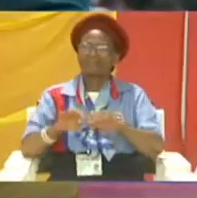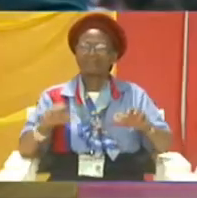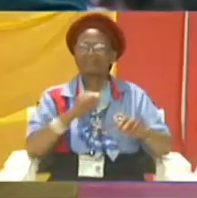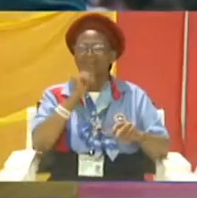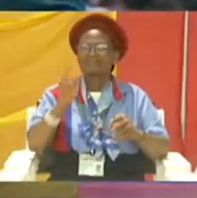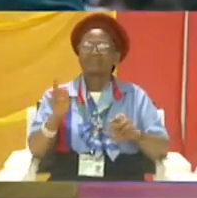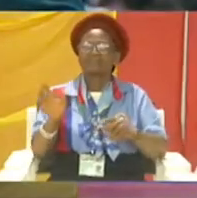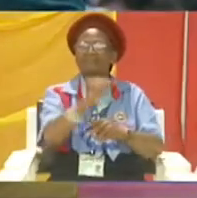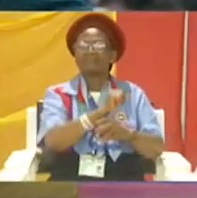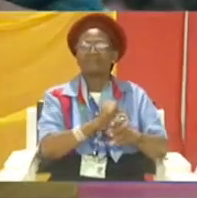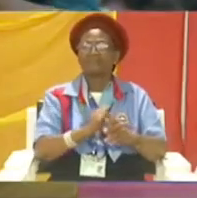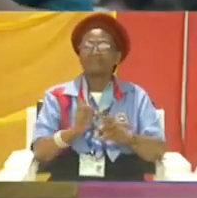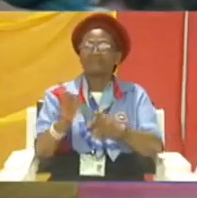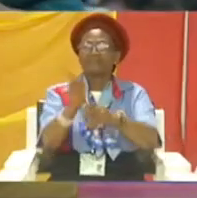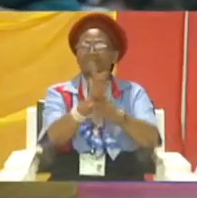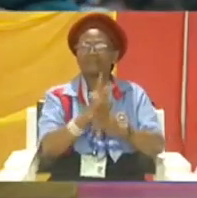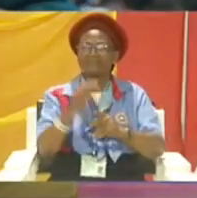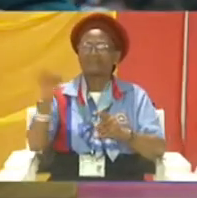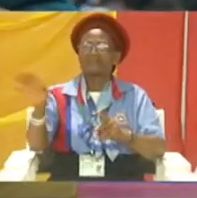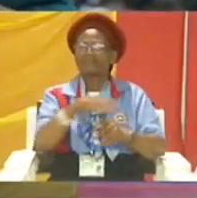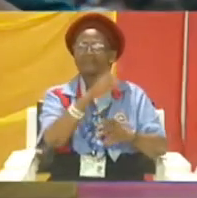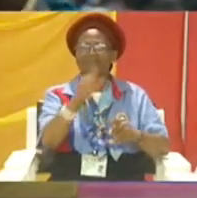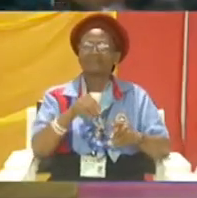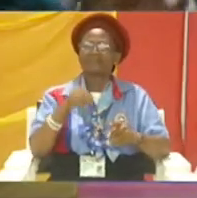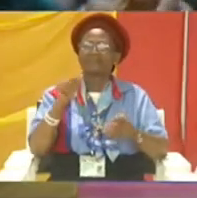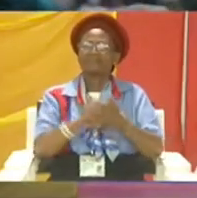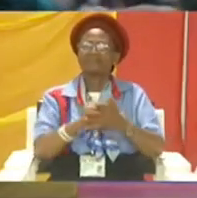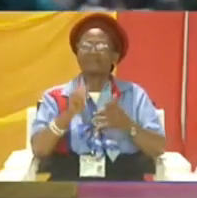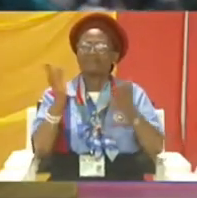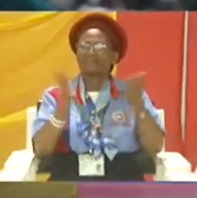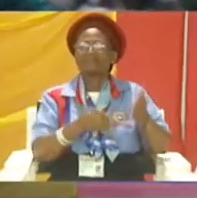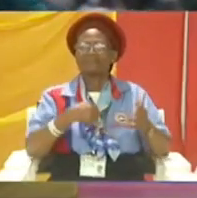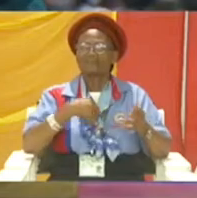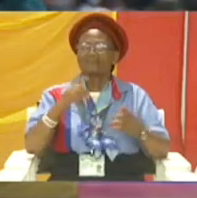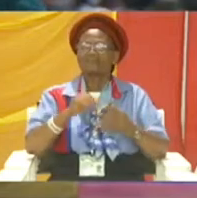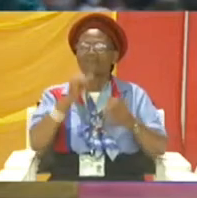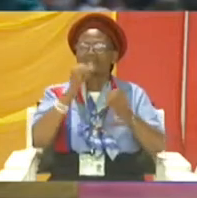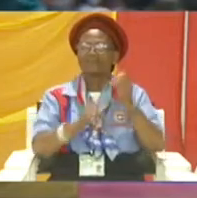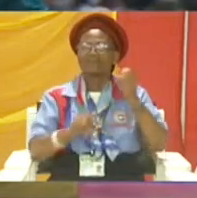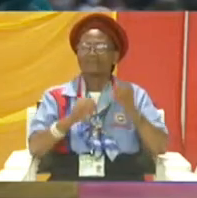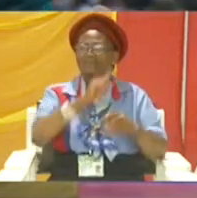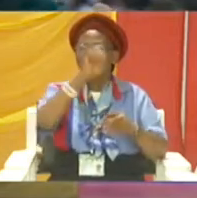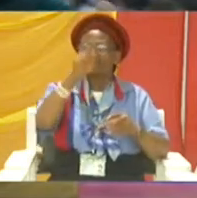your spirit, that brings me to the final question.